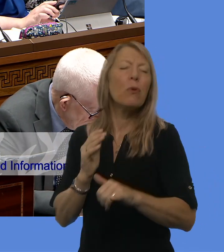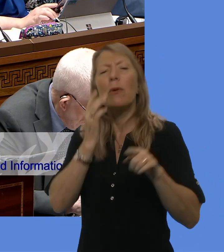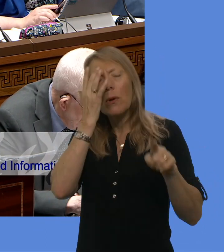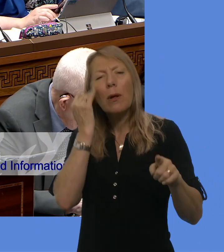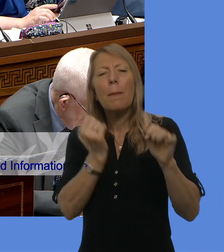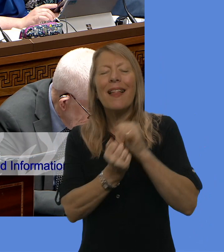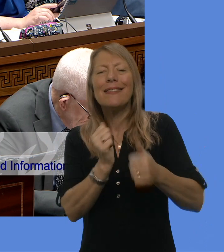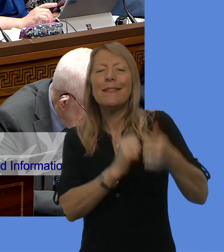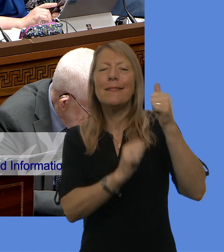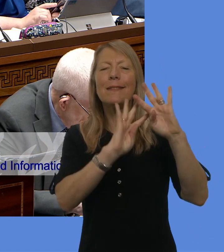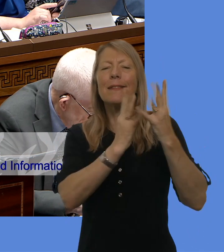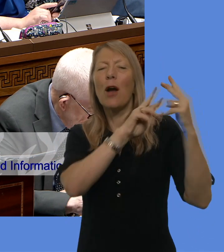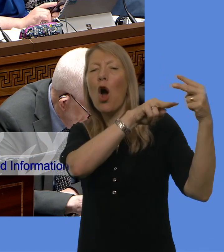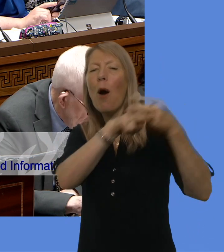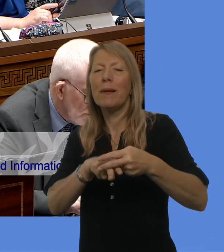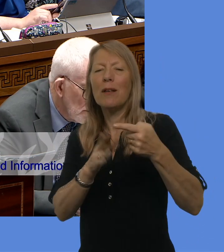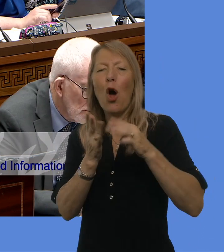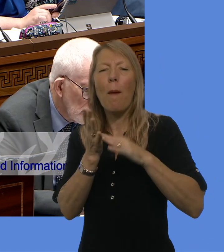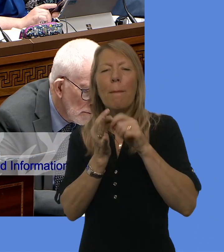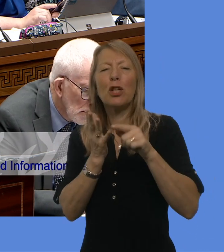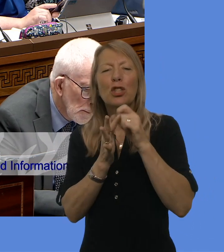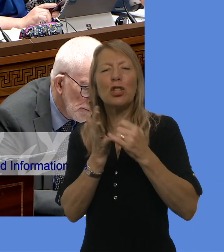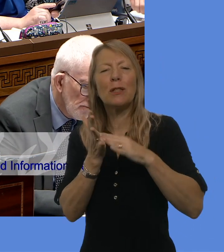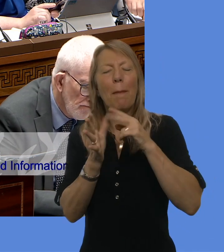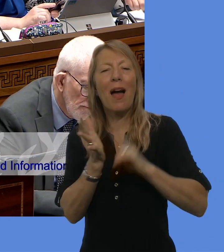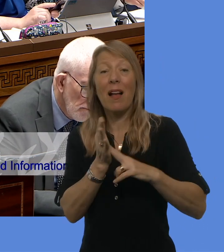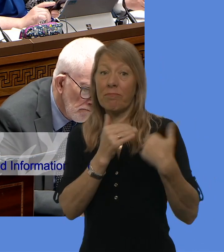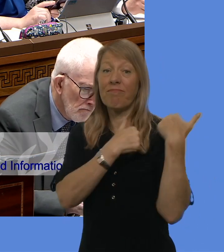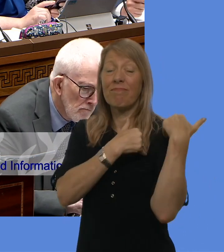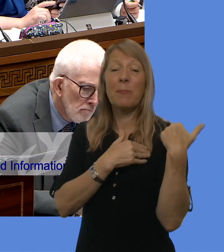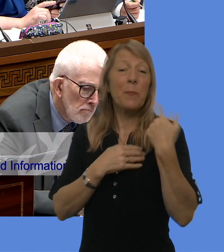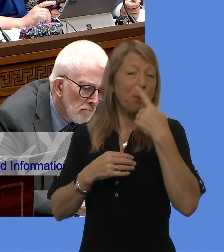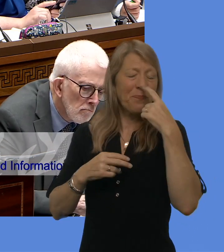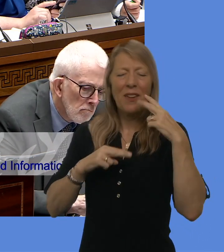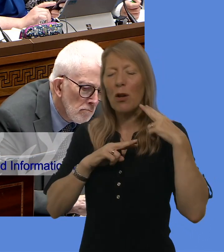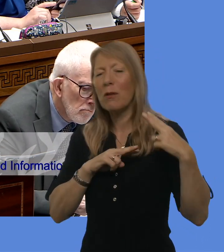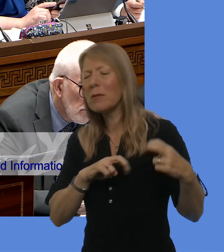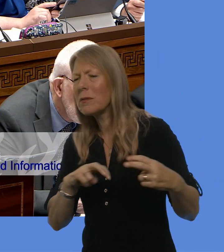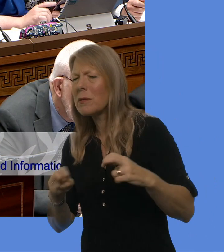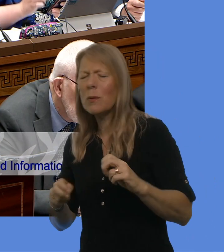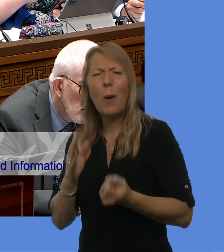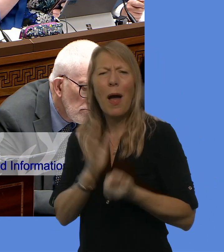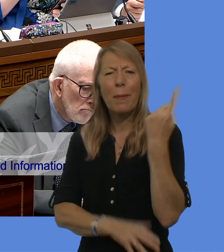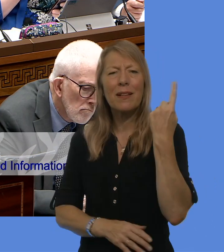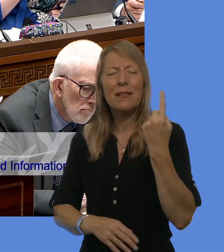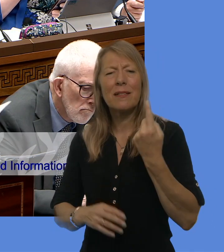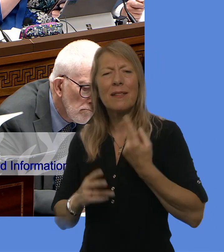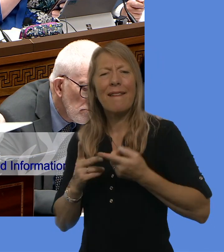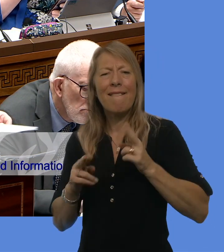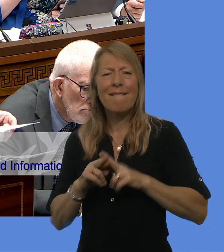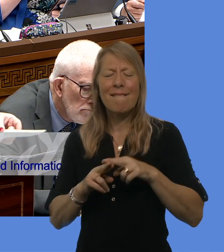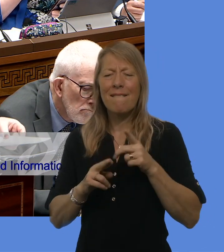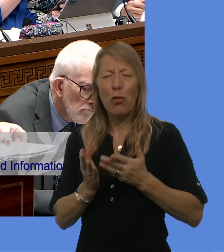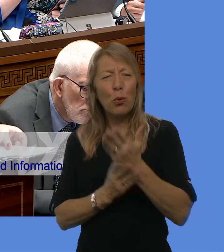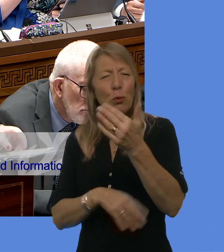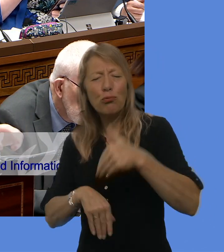and material as the Commission may reasonably require to enable it to carry out reviews of deaths and other harmful contact during the period of the